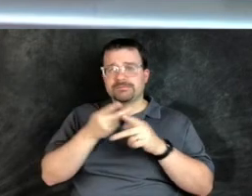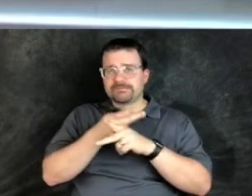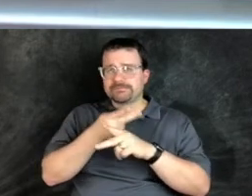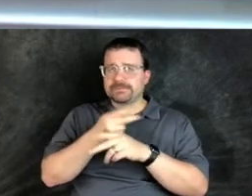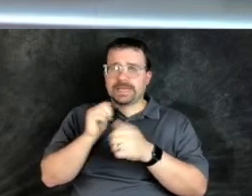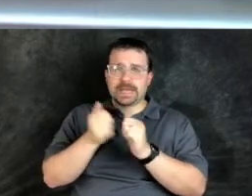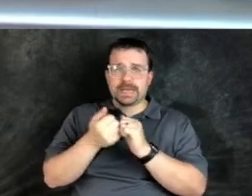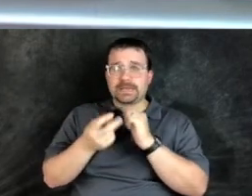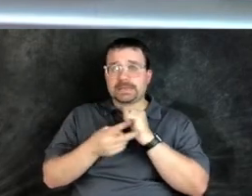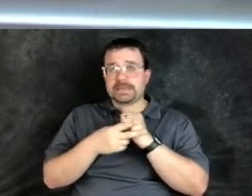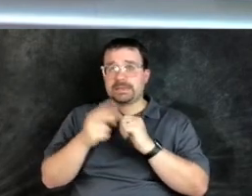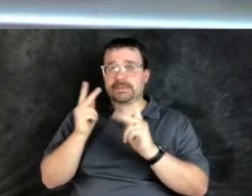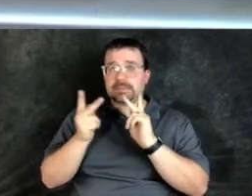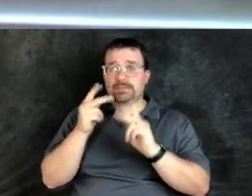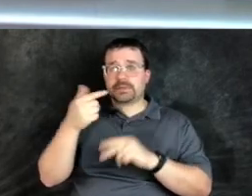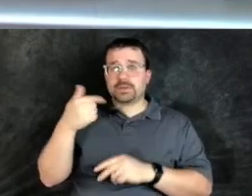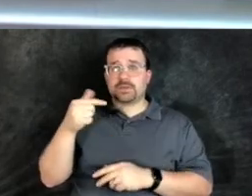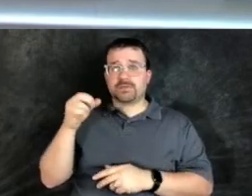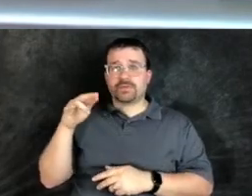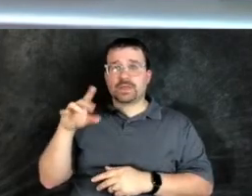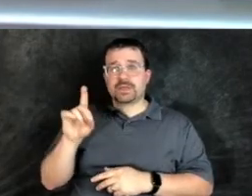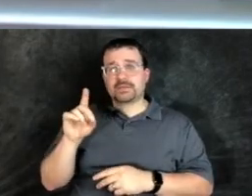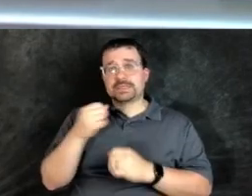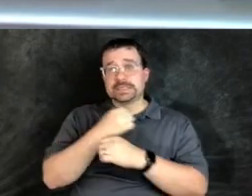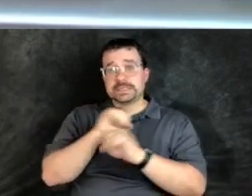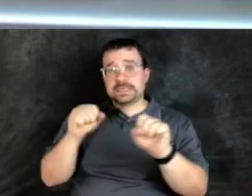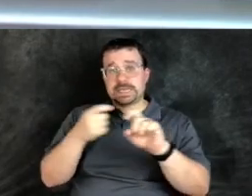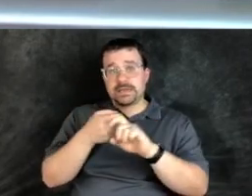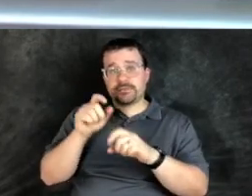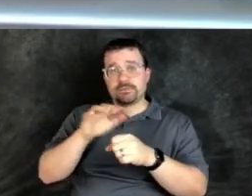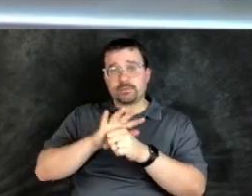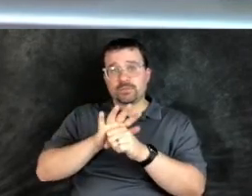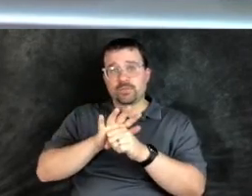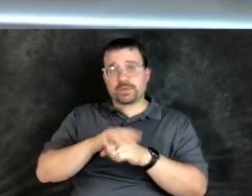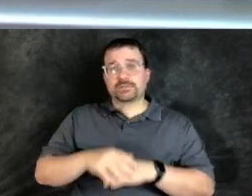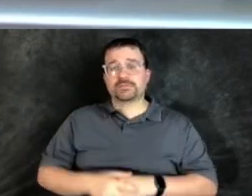the people of Greenfield safe from COVID.